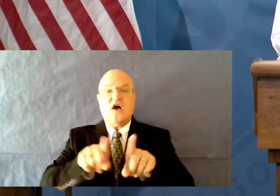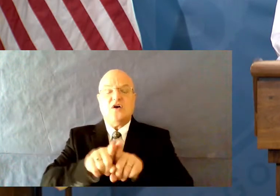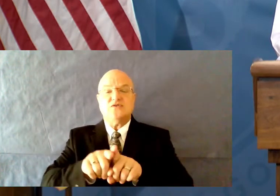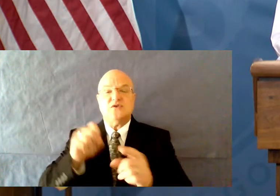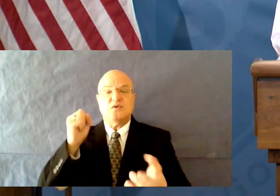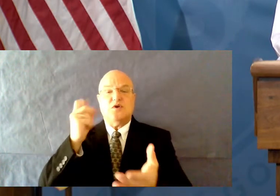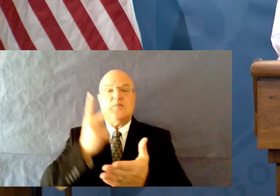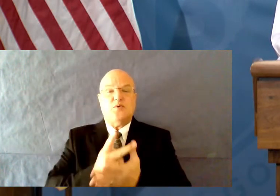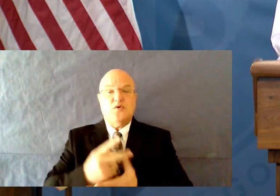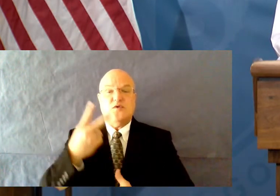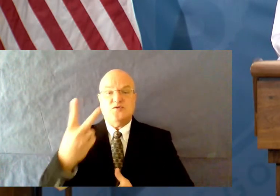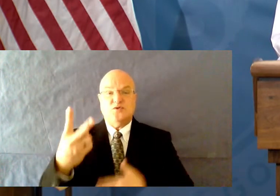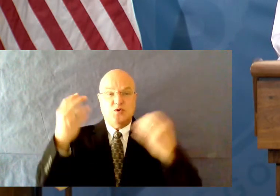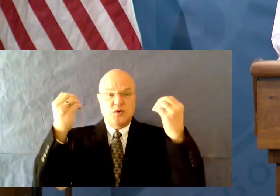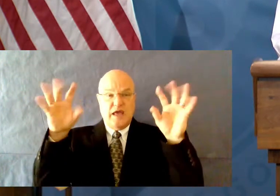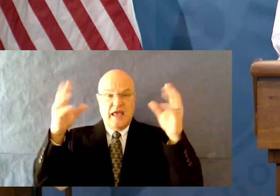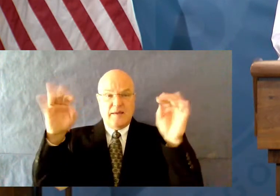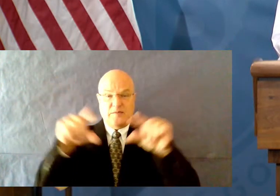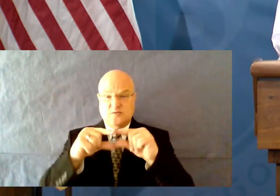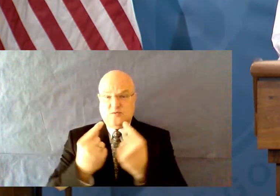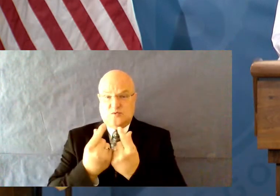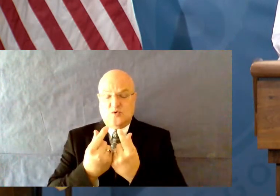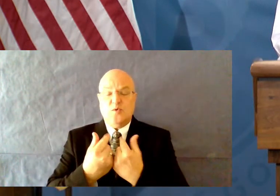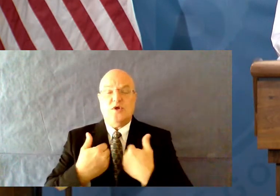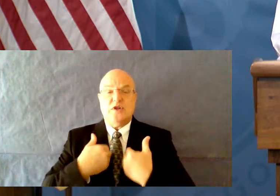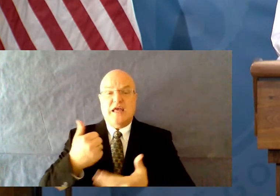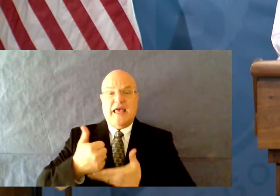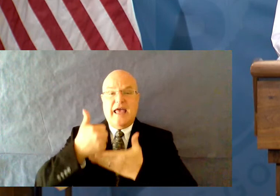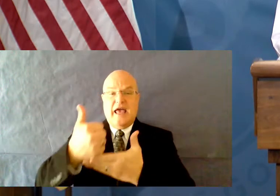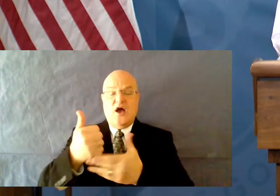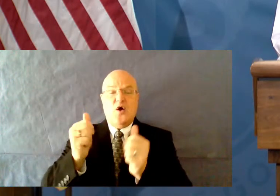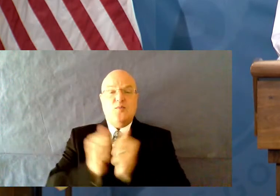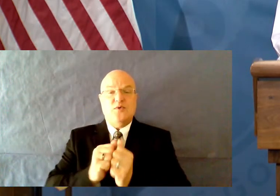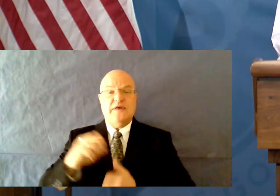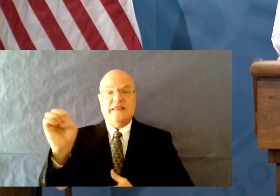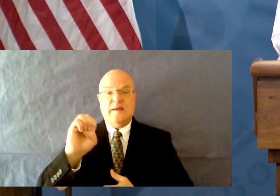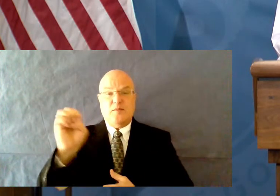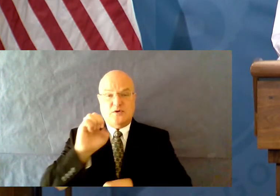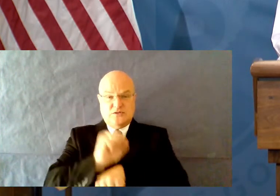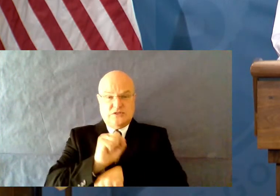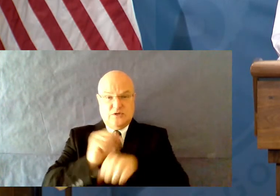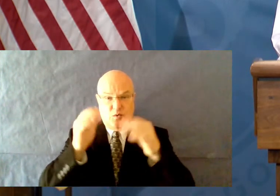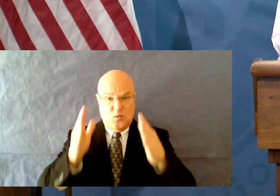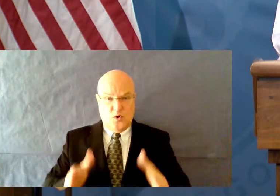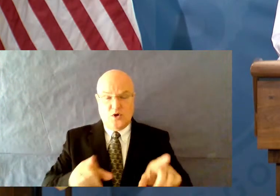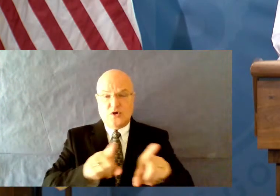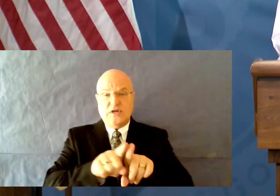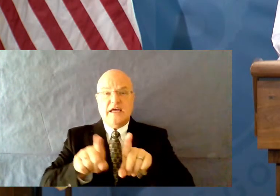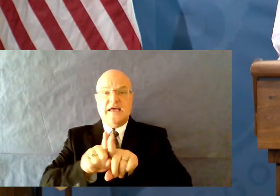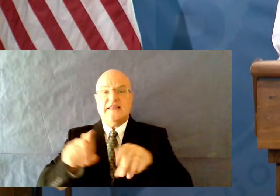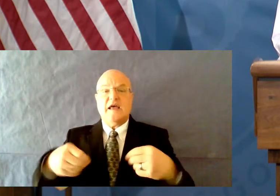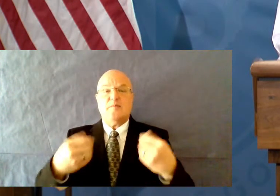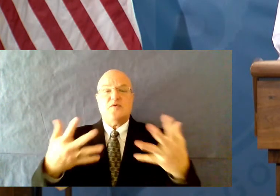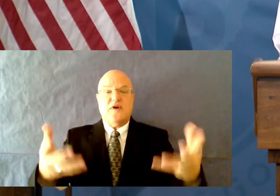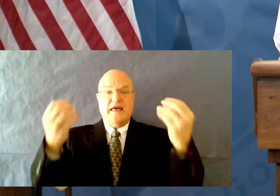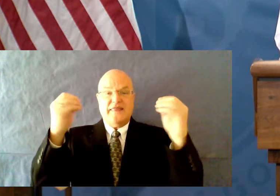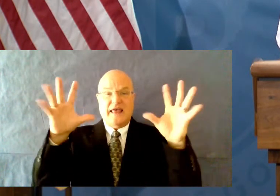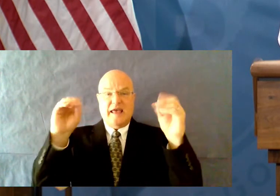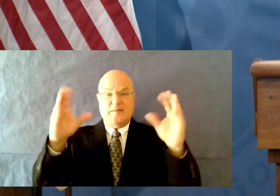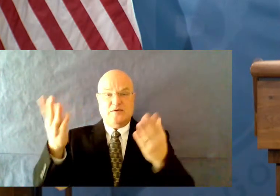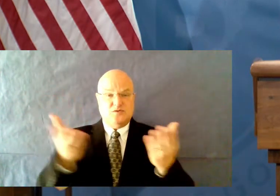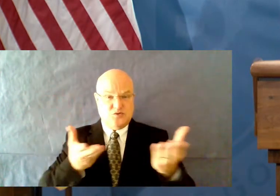2 ambulance crews to help the emergency workers as they provide the ambulance